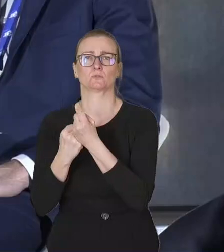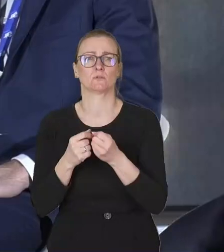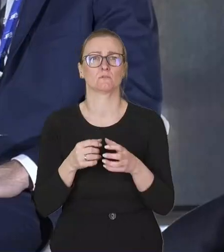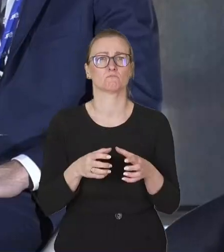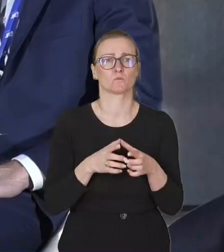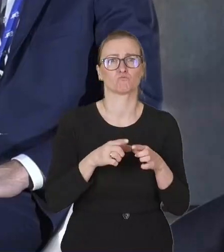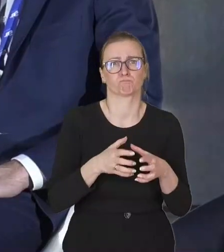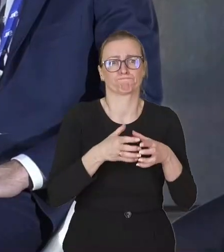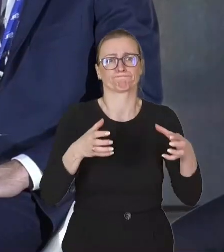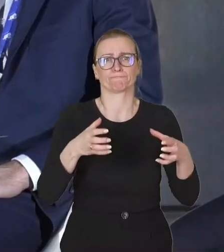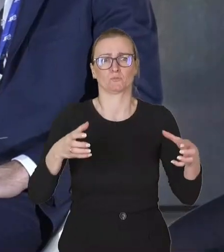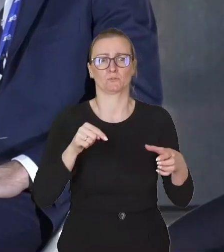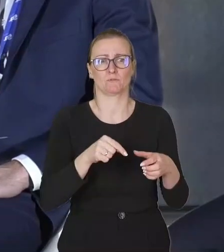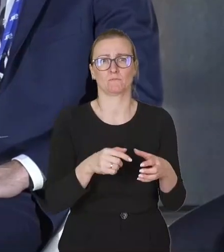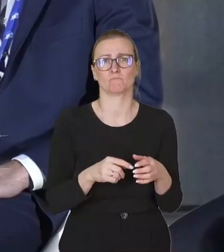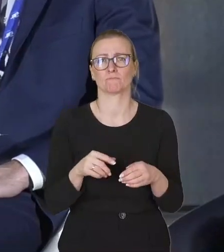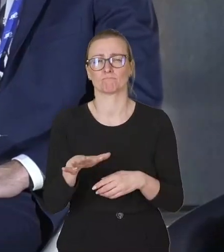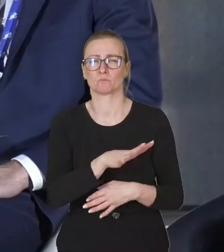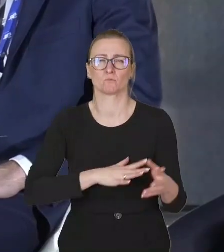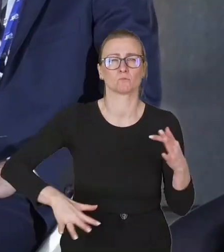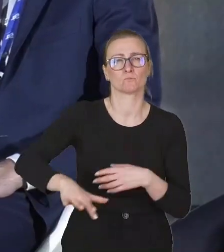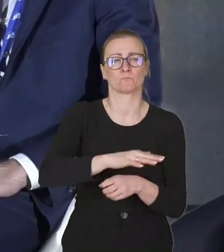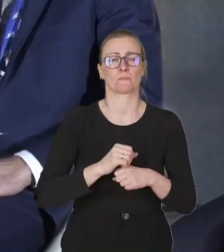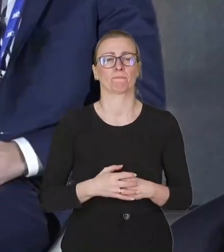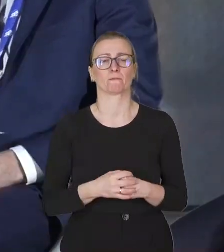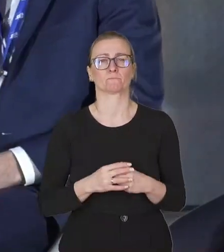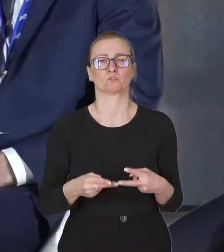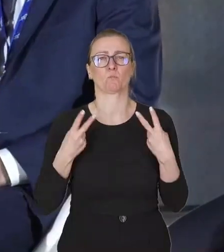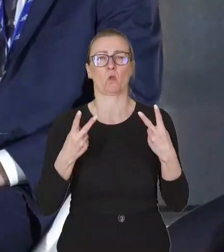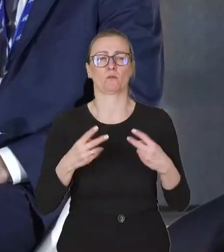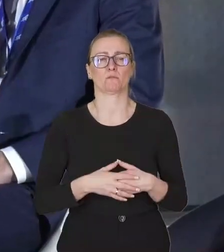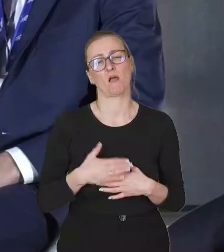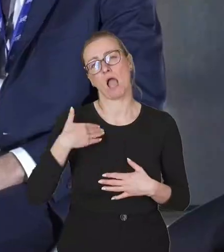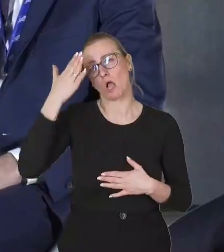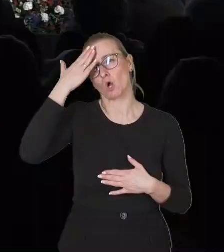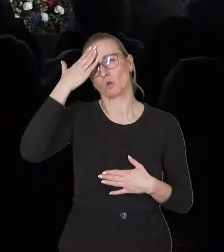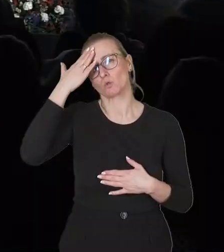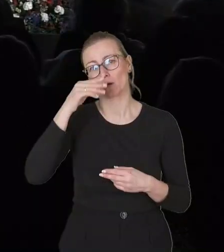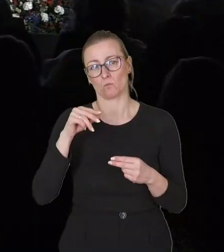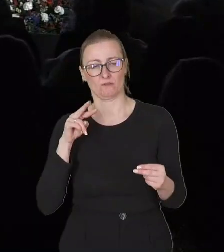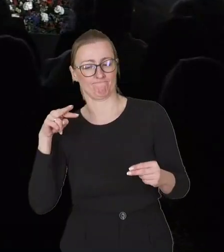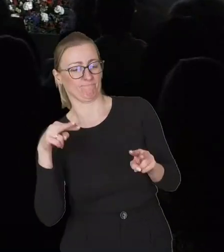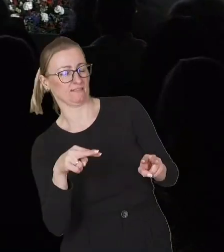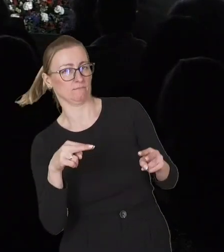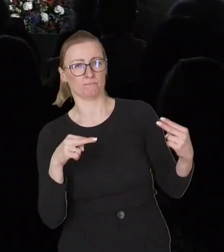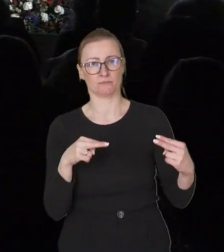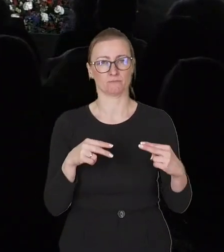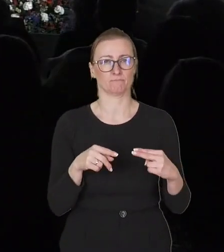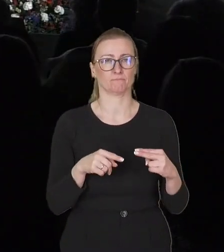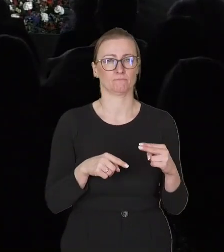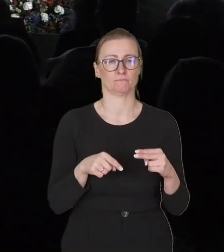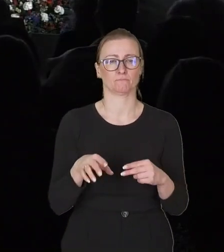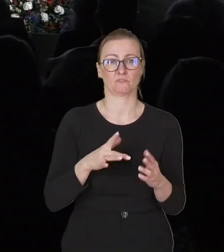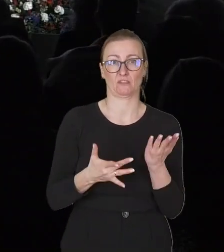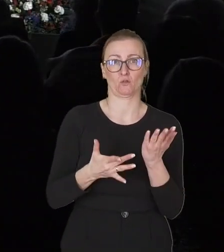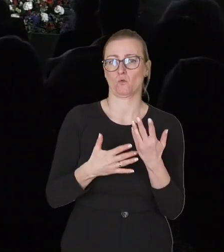course, point of view, we need more clean rooms and less aqua parks. Okay, thank you so much. What is the research perspective on this? Are there